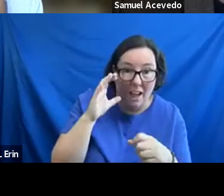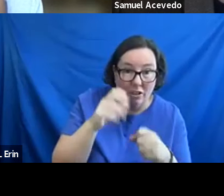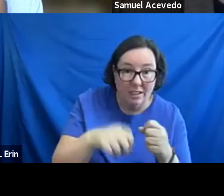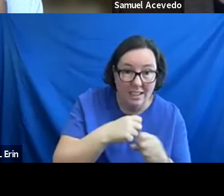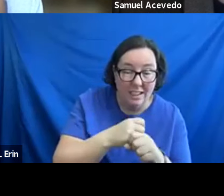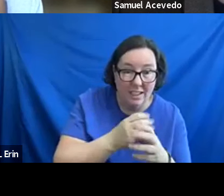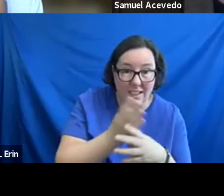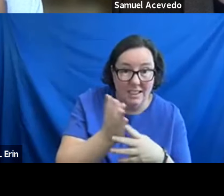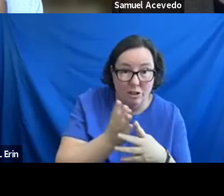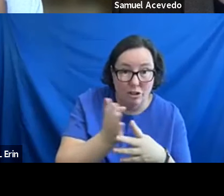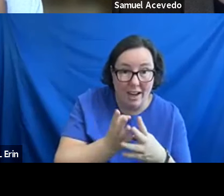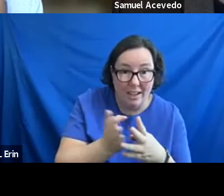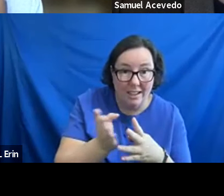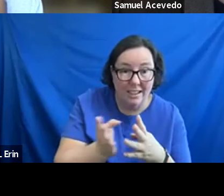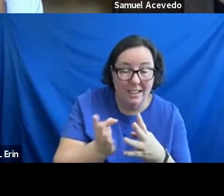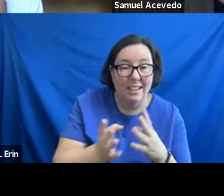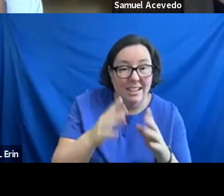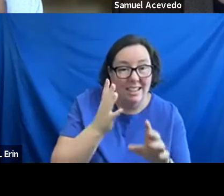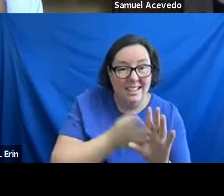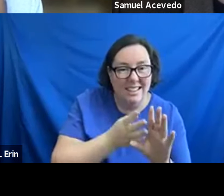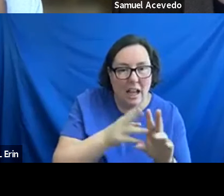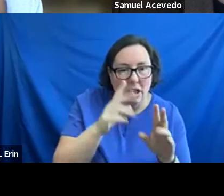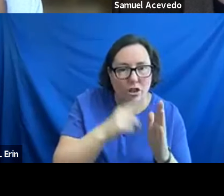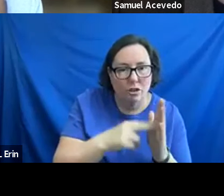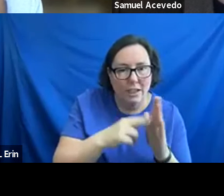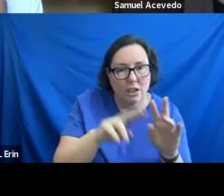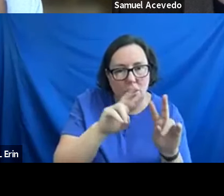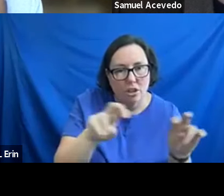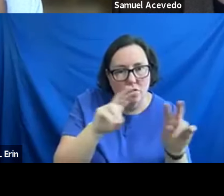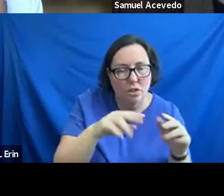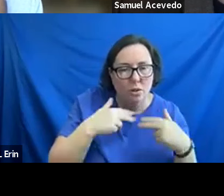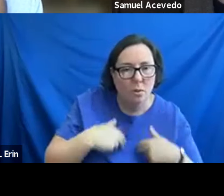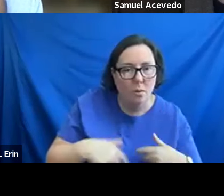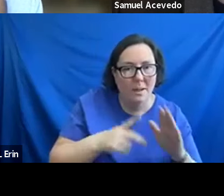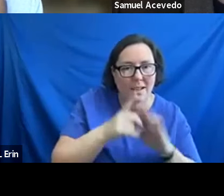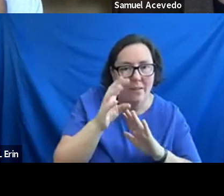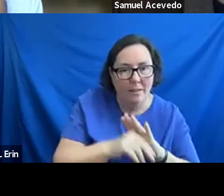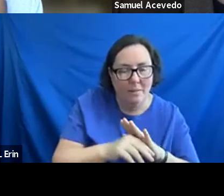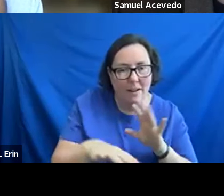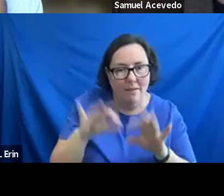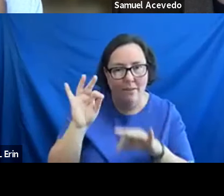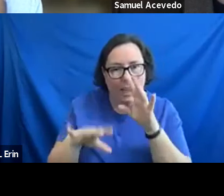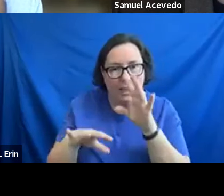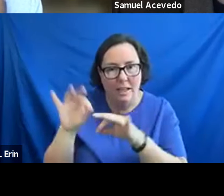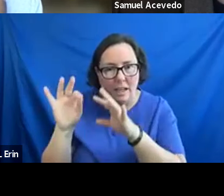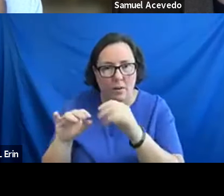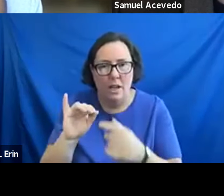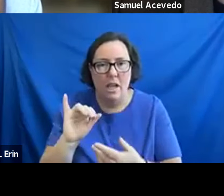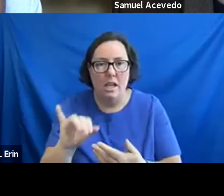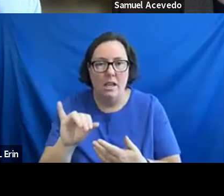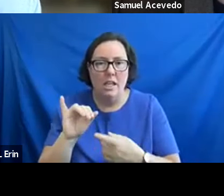in psychological research on human learning and development to finding out the ways